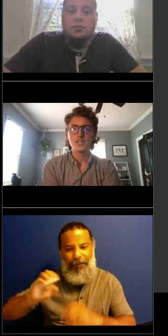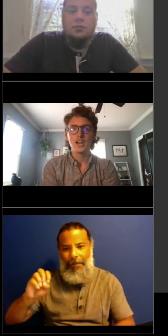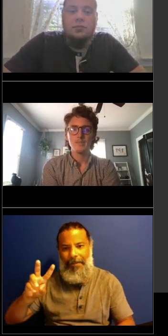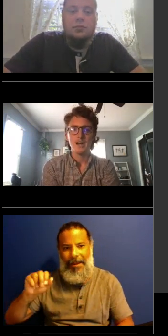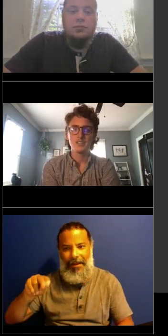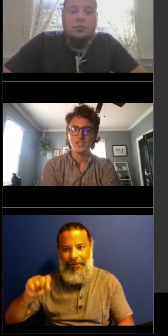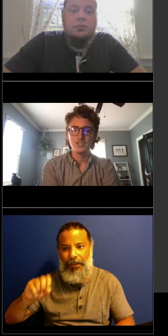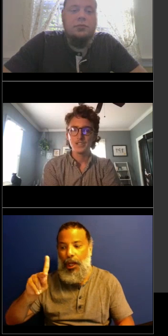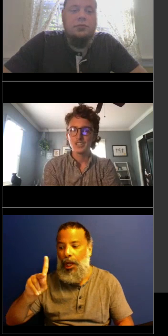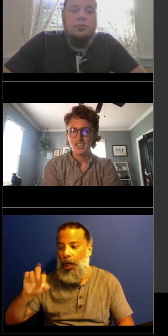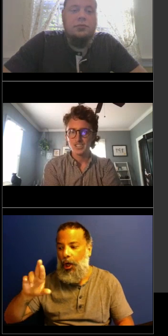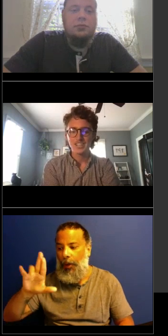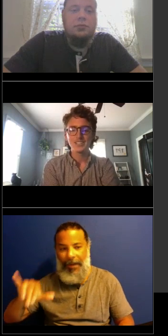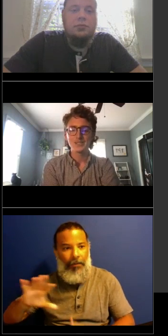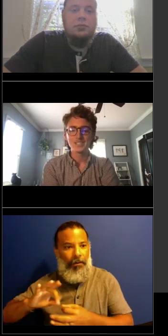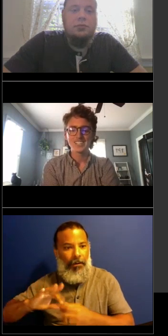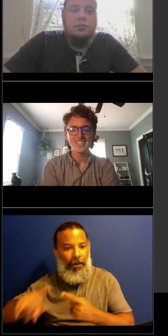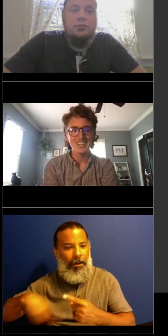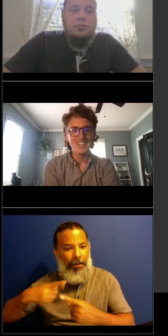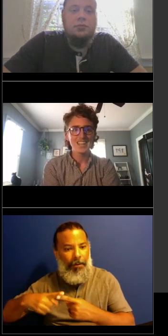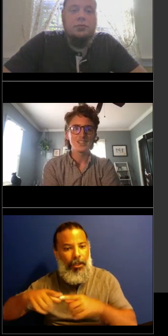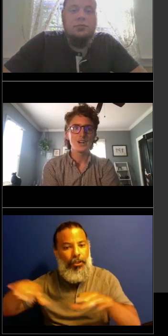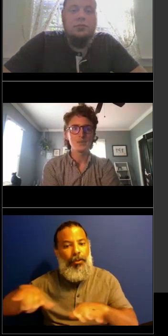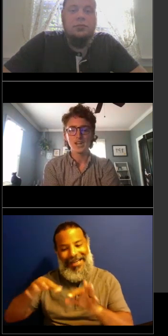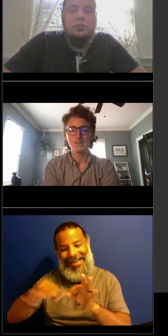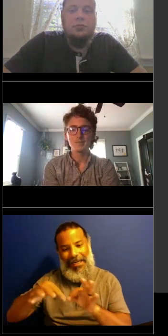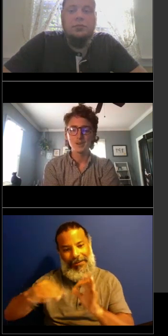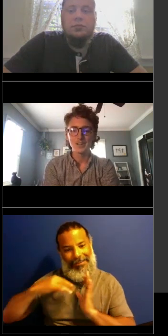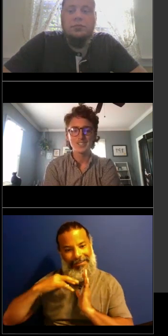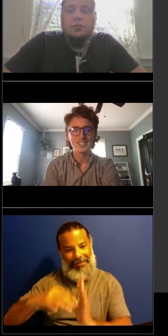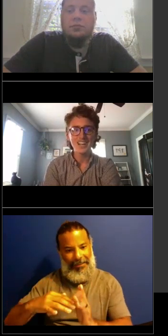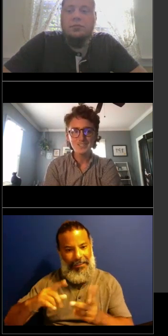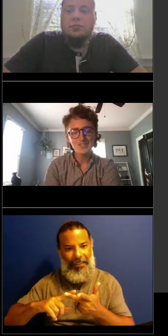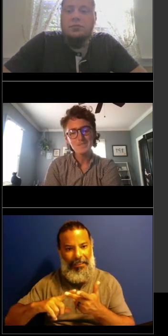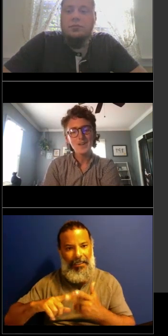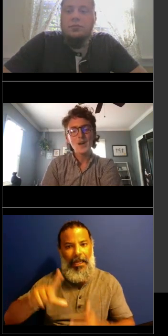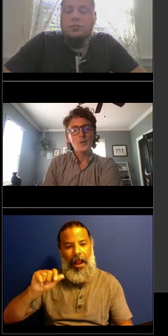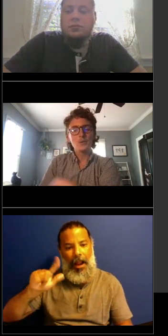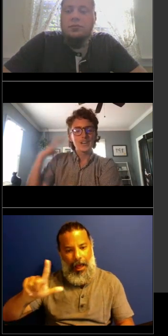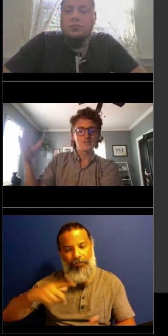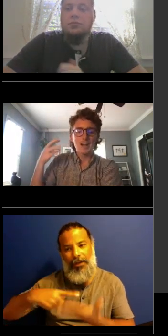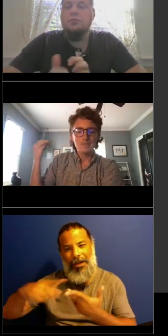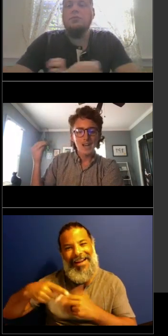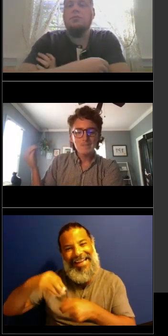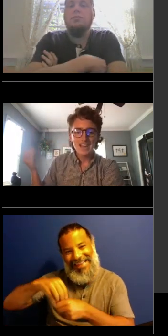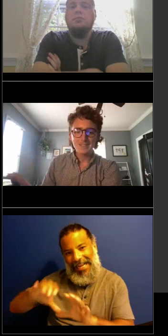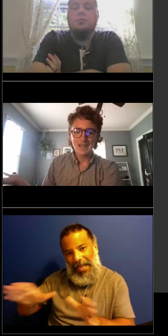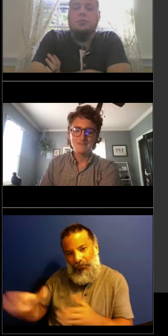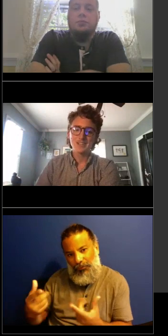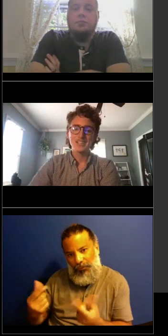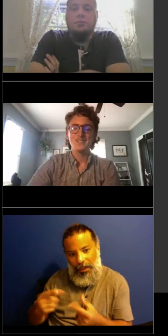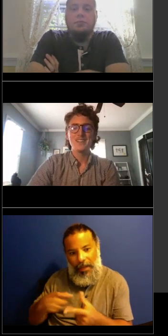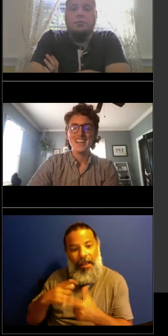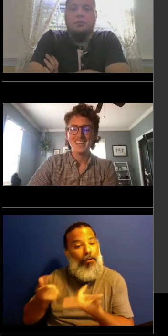Kirby will talk about doing gender in a linguistic study, and Lal will talk about pronouns in the classroom. We'll kind of wrap it up and